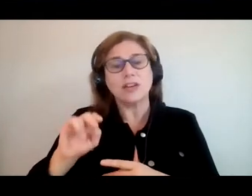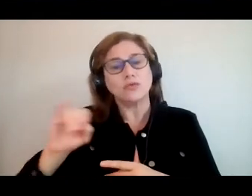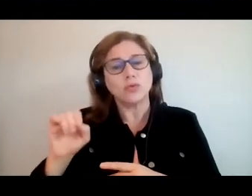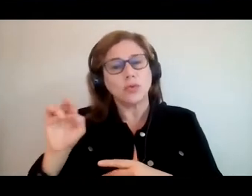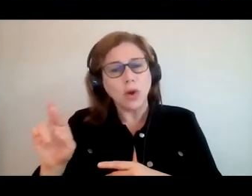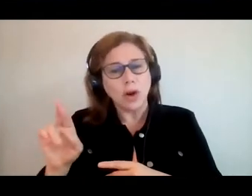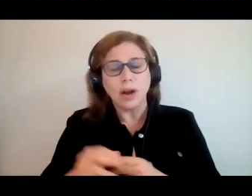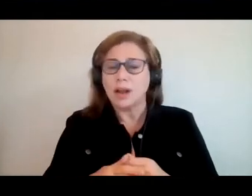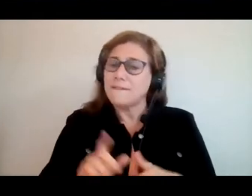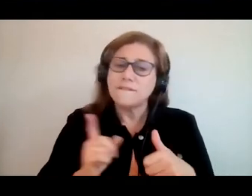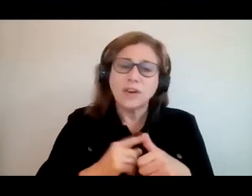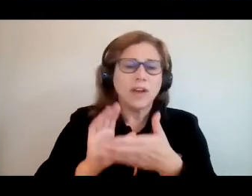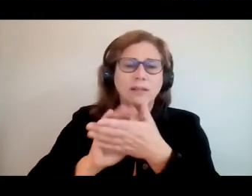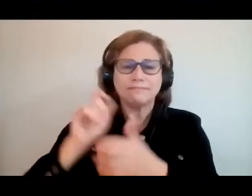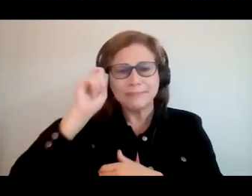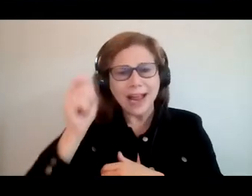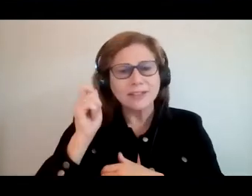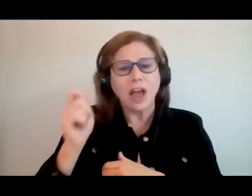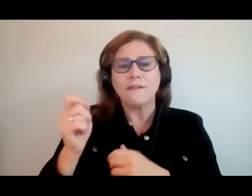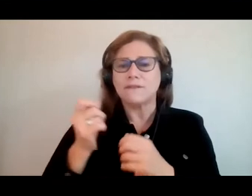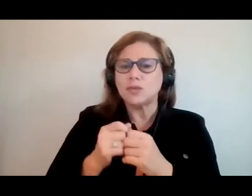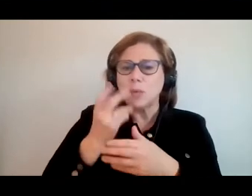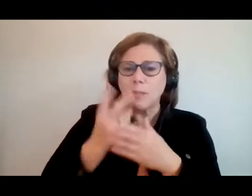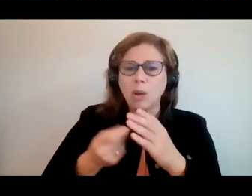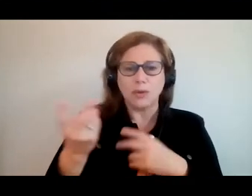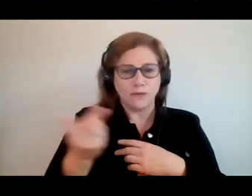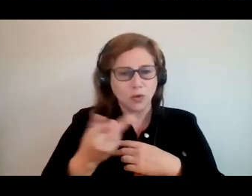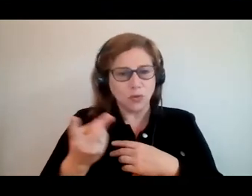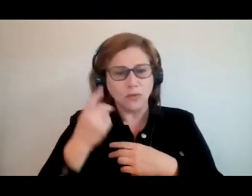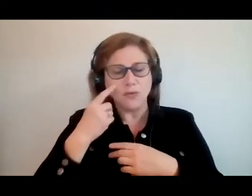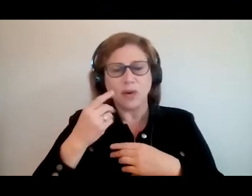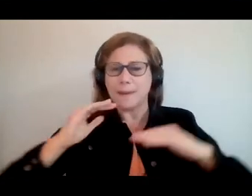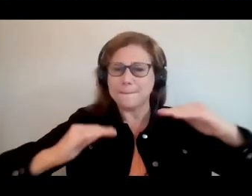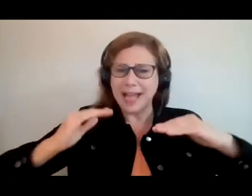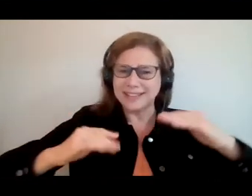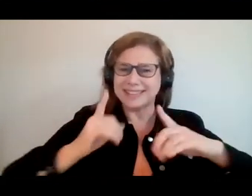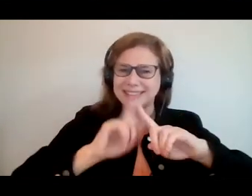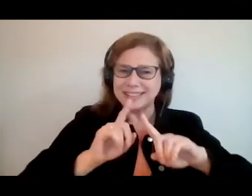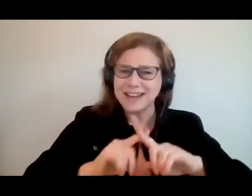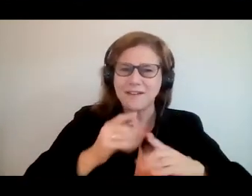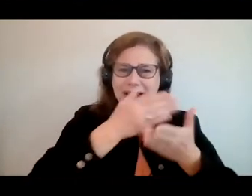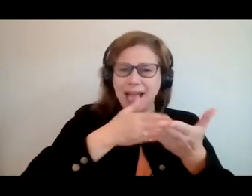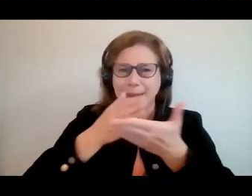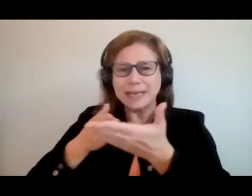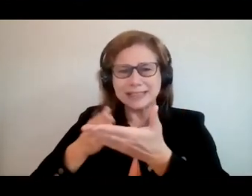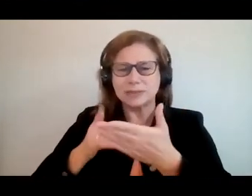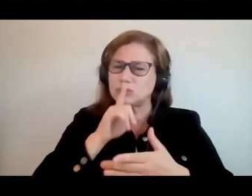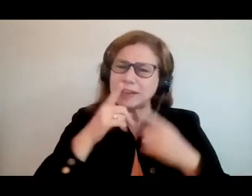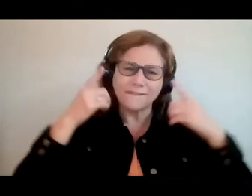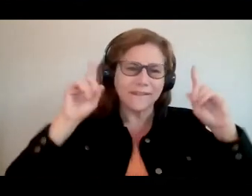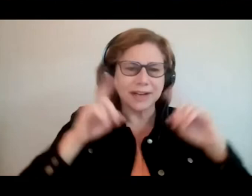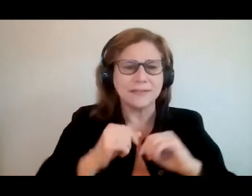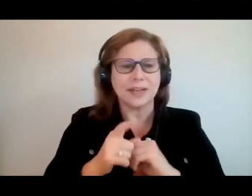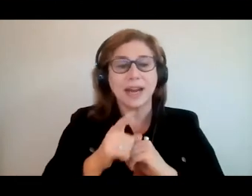know, hats off to you both and to your whole team for balancing all of those different elements so effectively. and